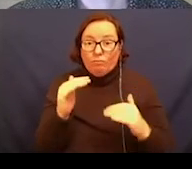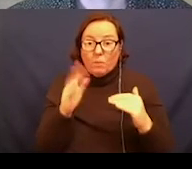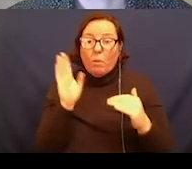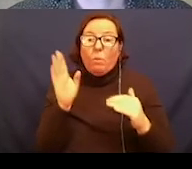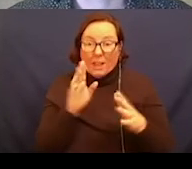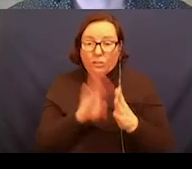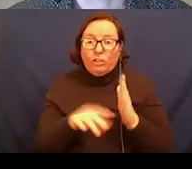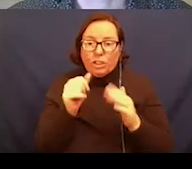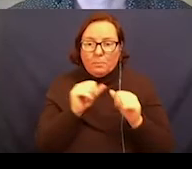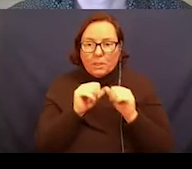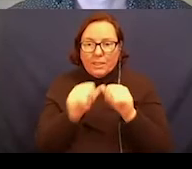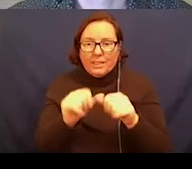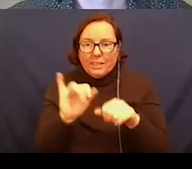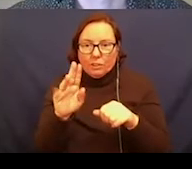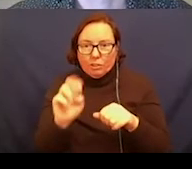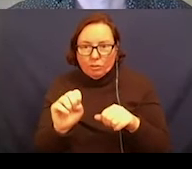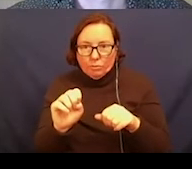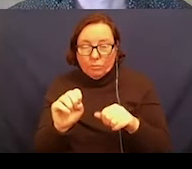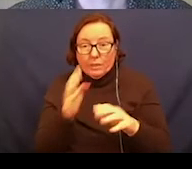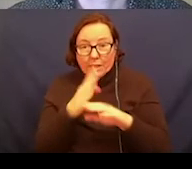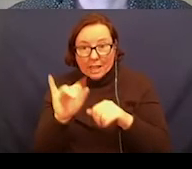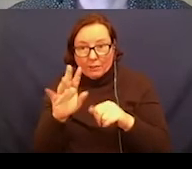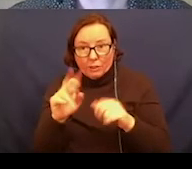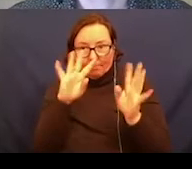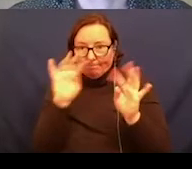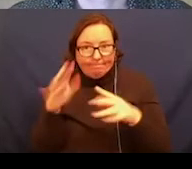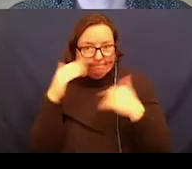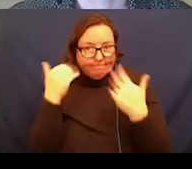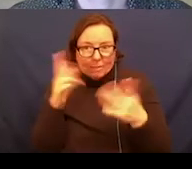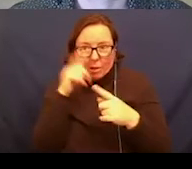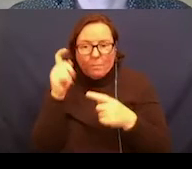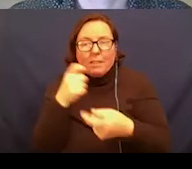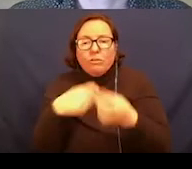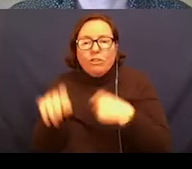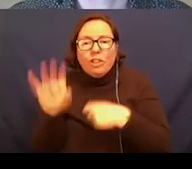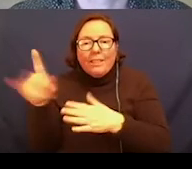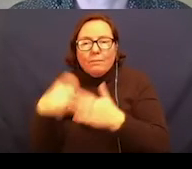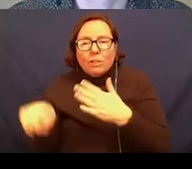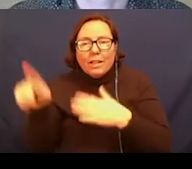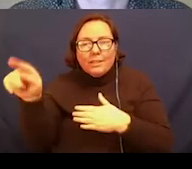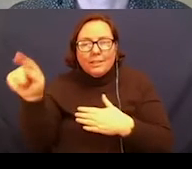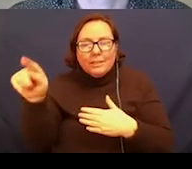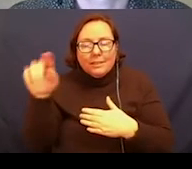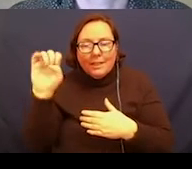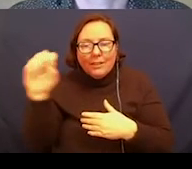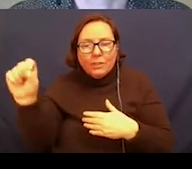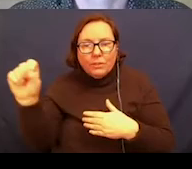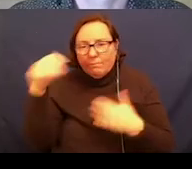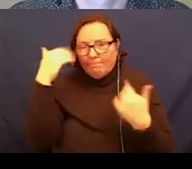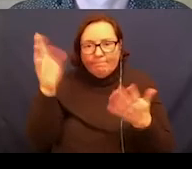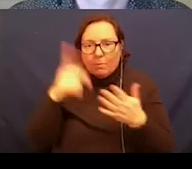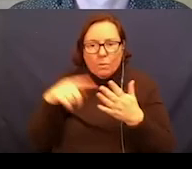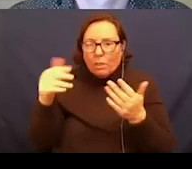The reason for this is that Eversource's rates will change on July 1st,